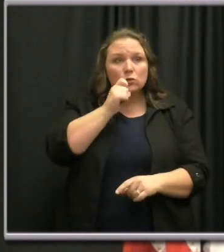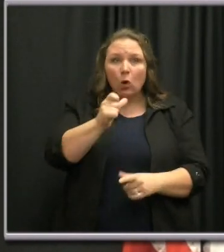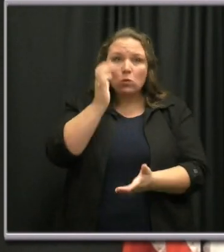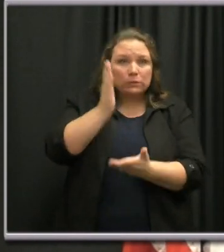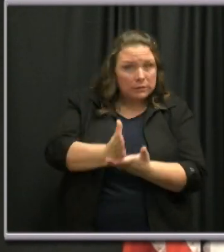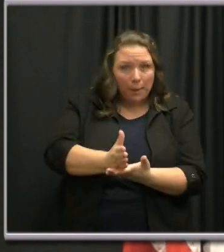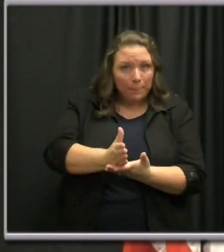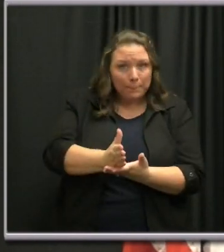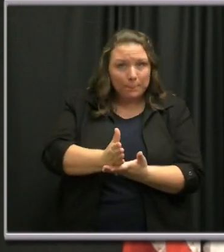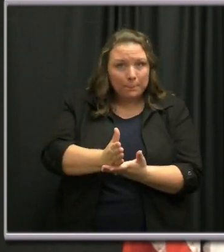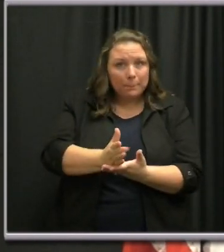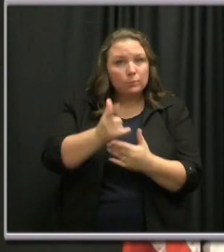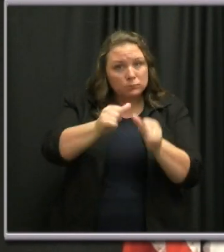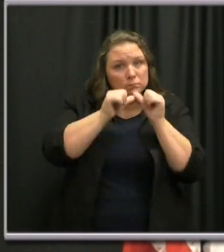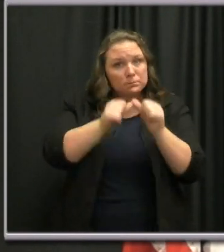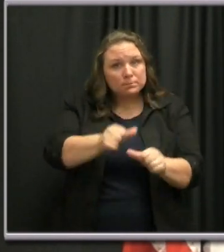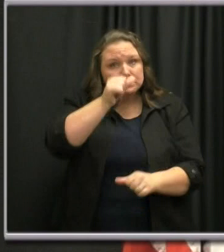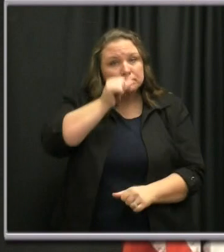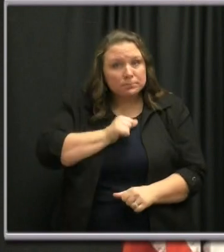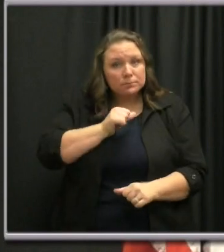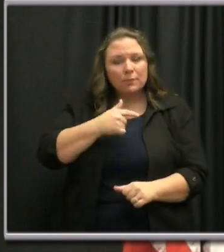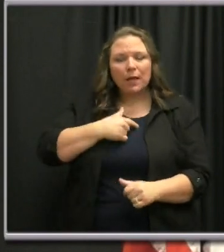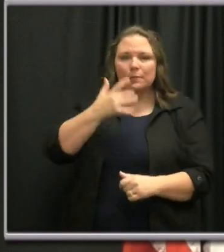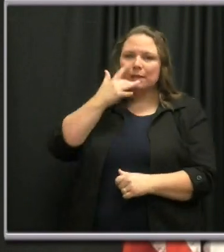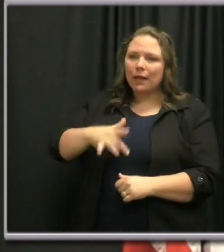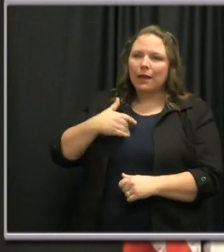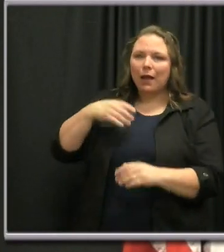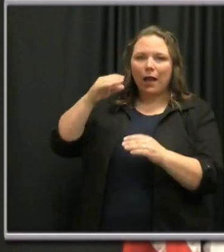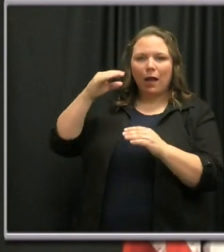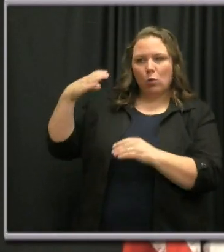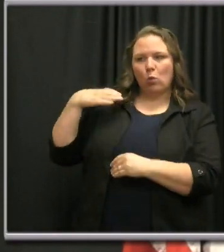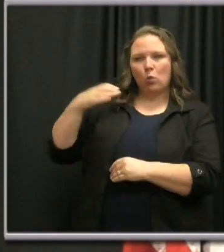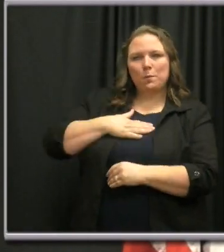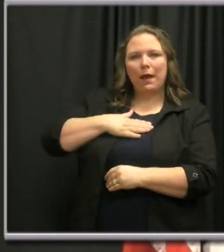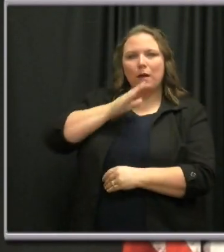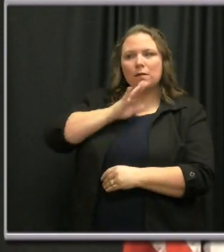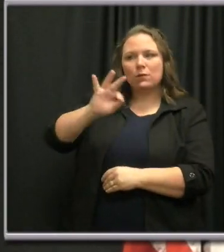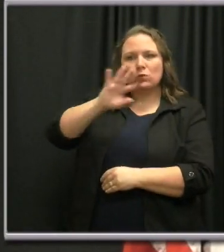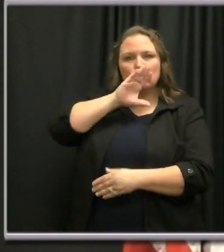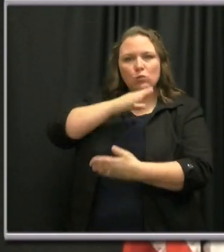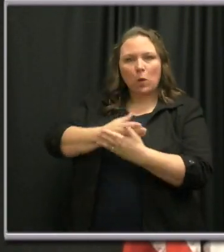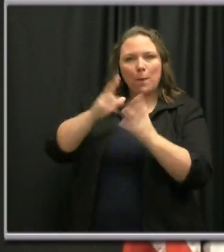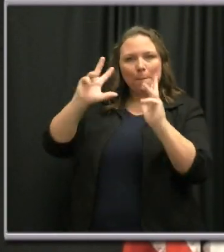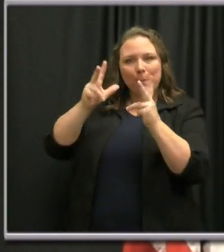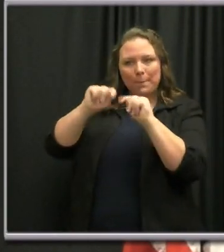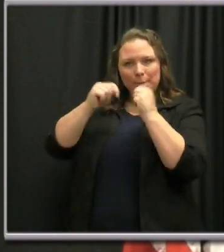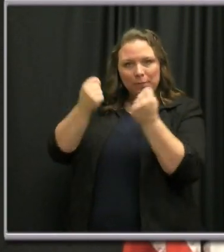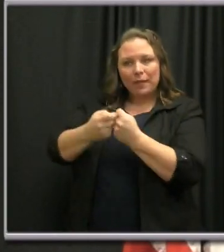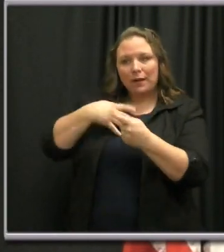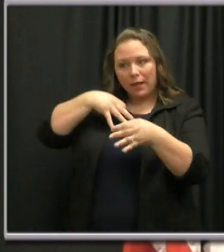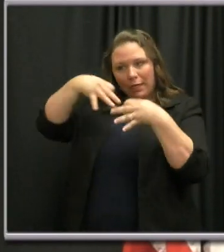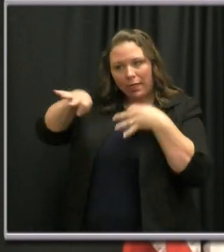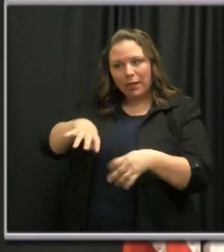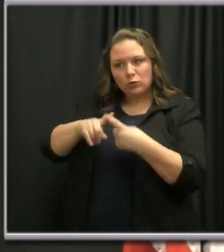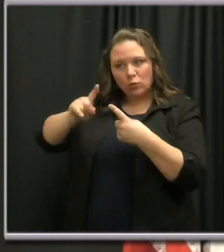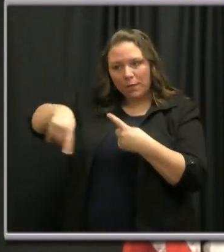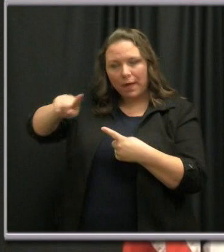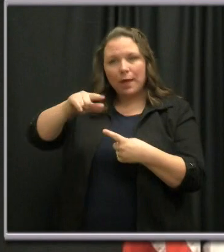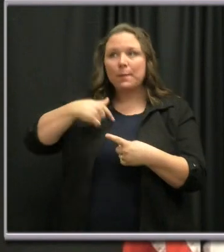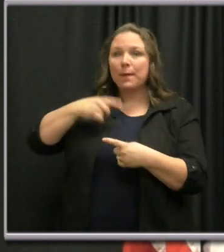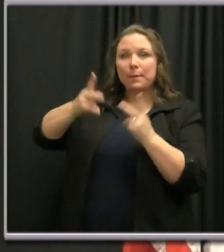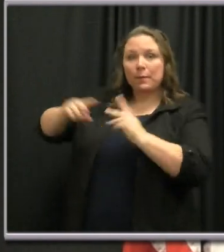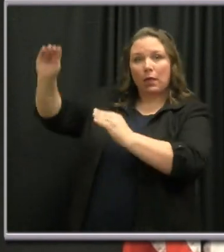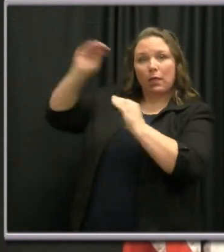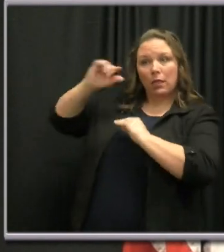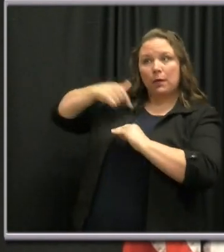let up. You know, I'm fortunate to coach my 9-year-old daughter's basketball team, and what I tell them and what I've been told when I was in sports by